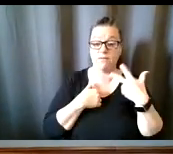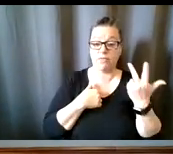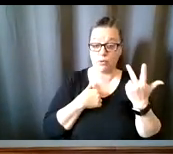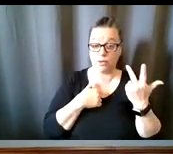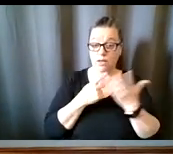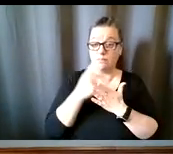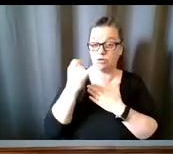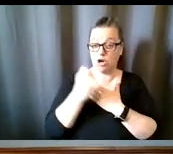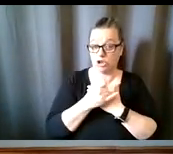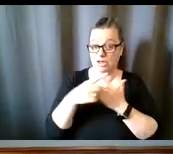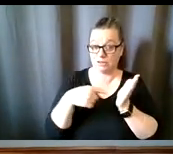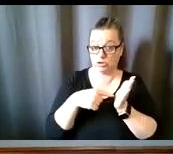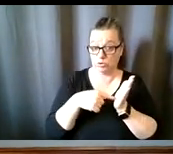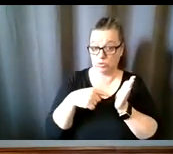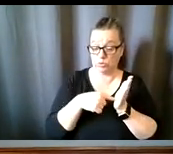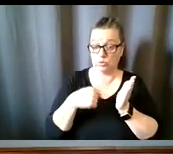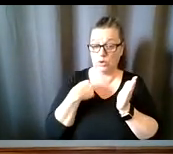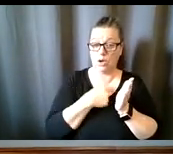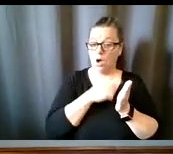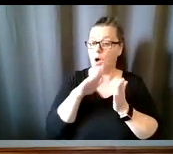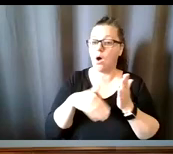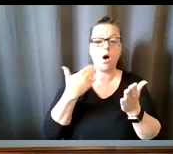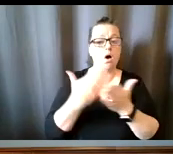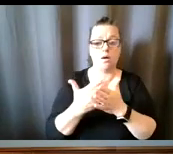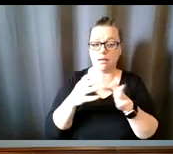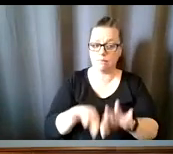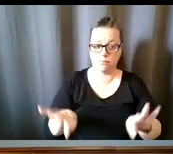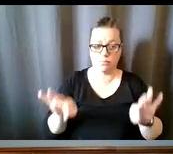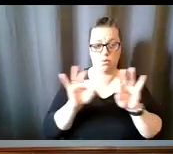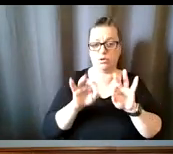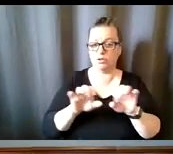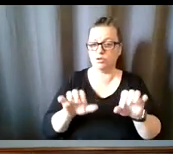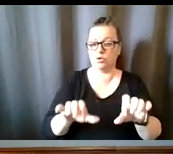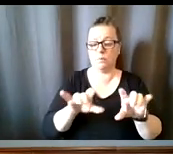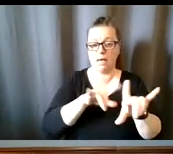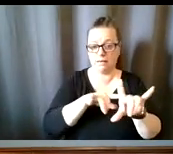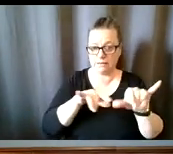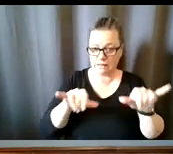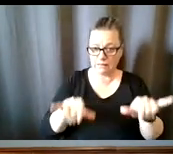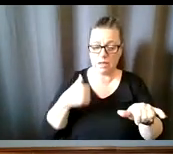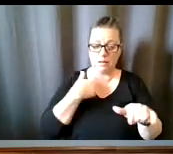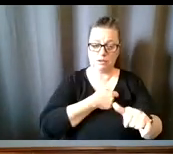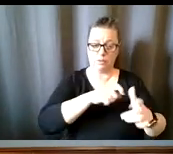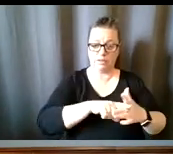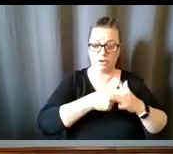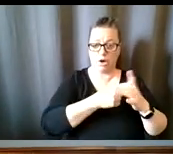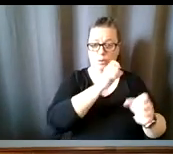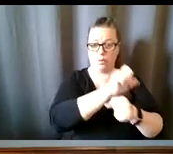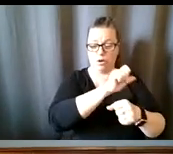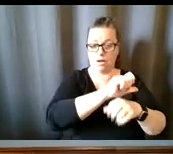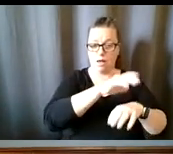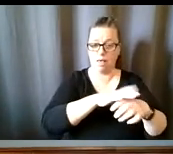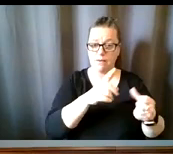are due, traditional management will say, hey, these are all important. We need to do them all at the same time. And so we start working on the first task for each